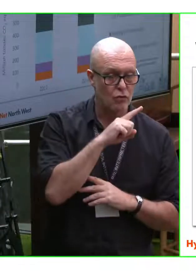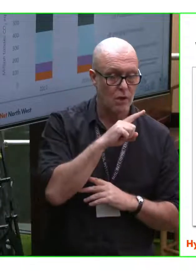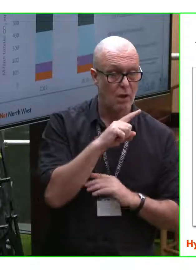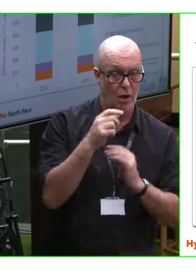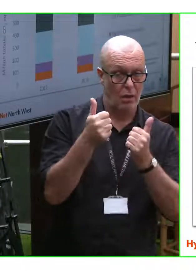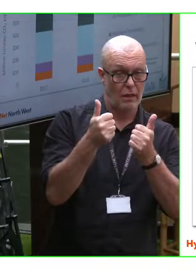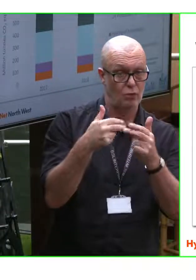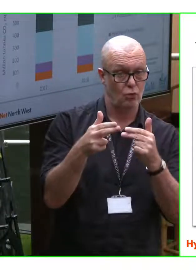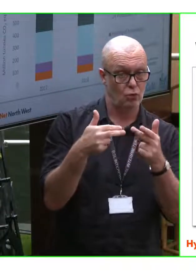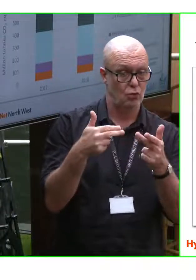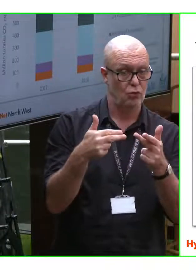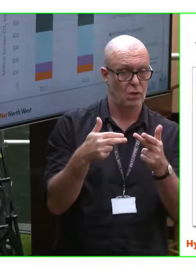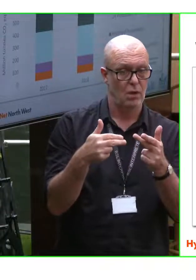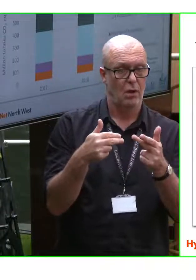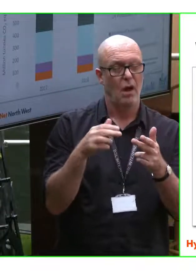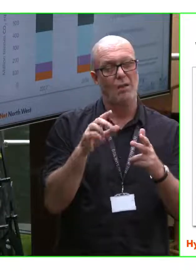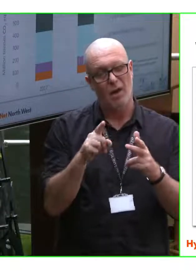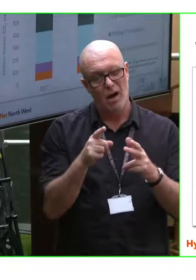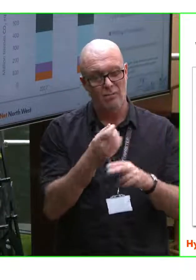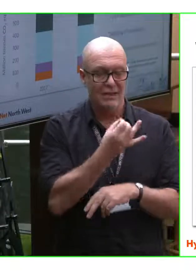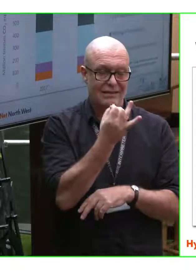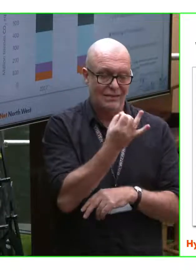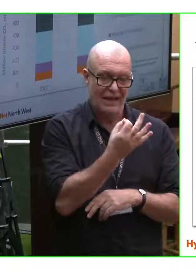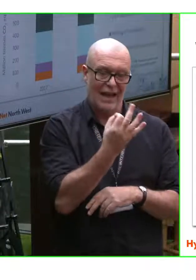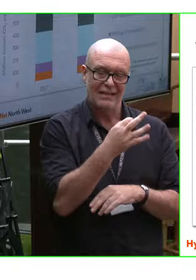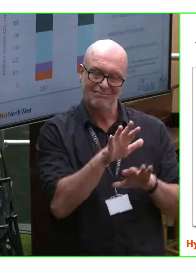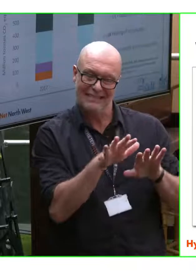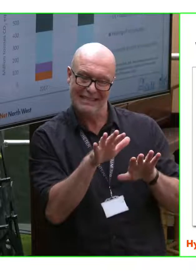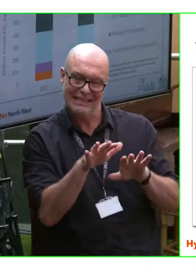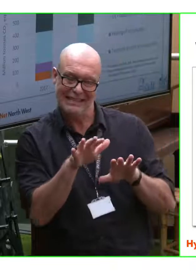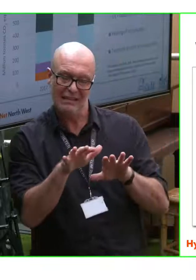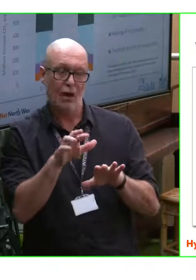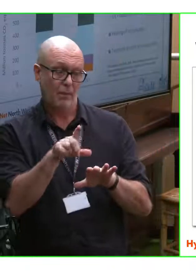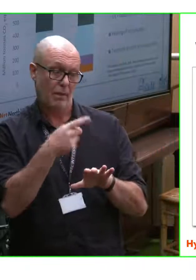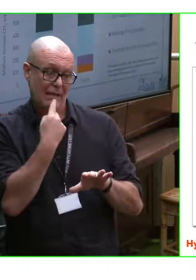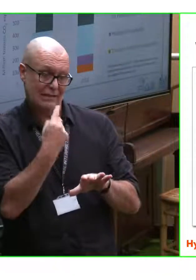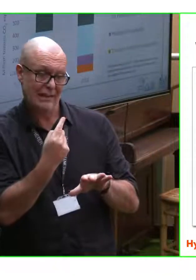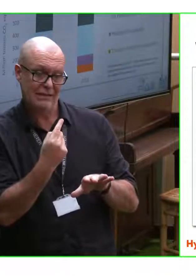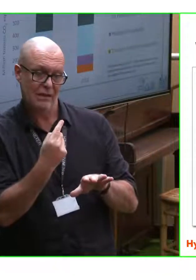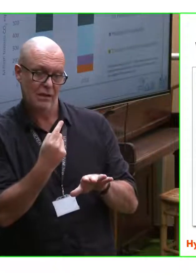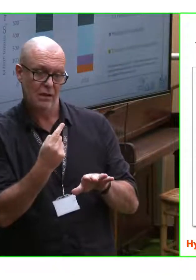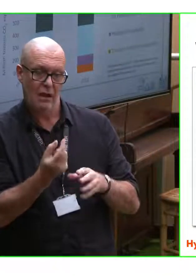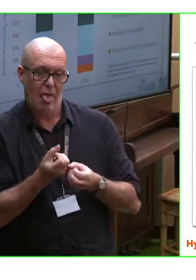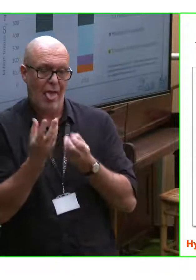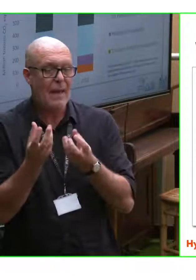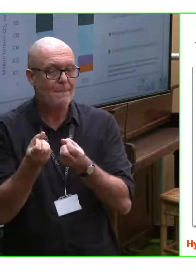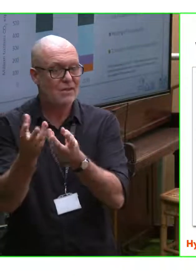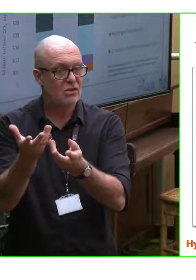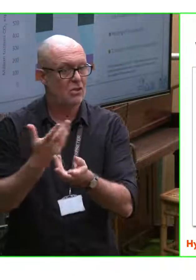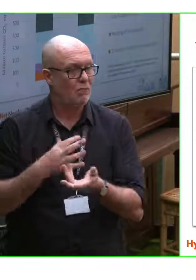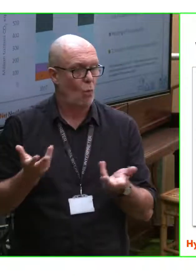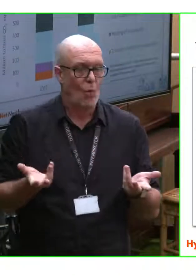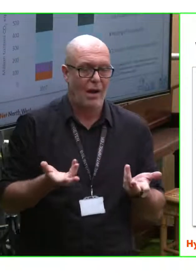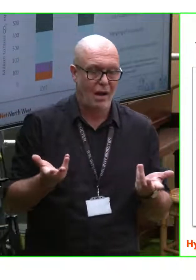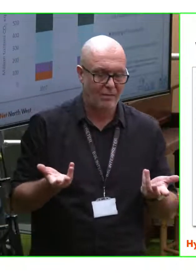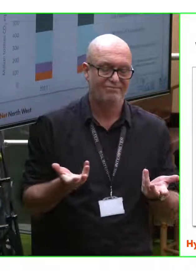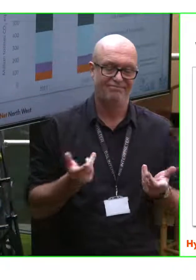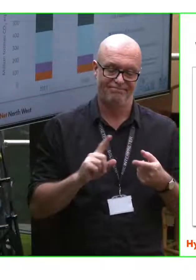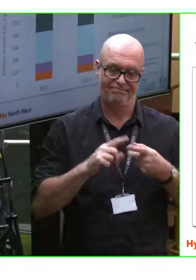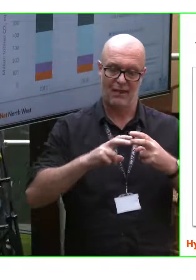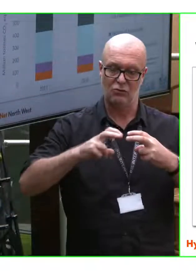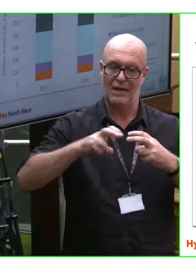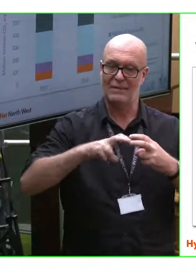actually 17 and 18 were about the same. But it tells us where those emissions come from. So yes, from our transport,